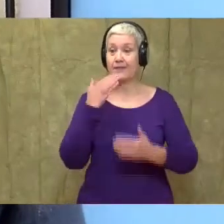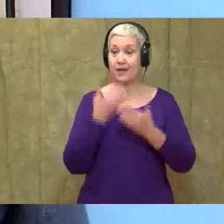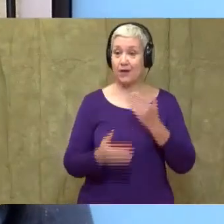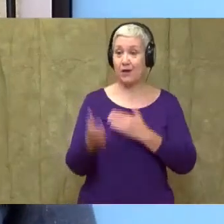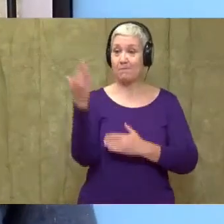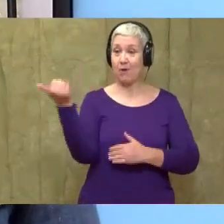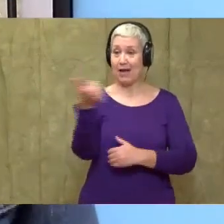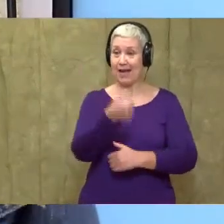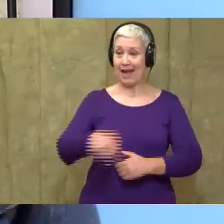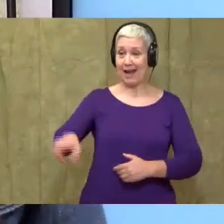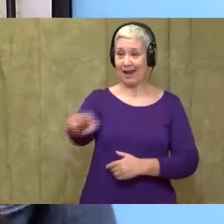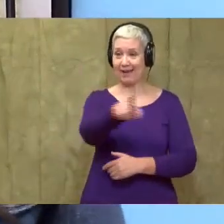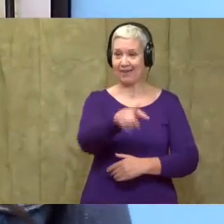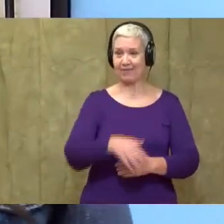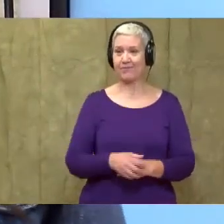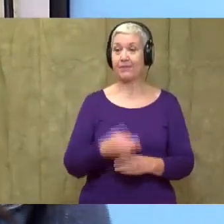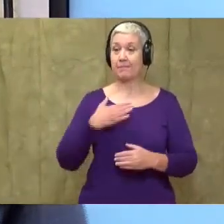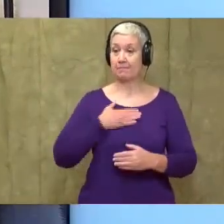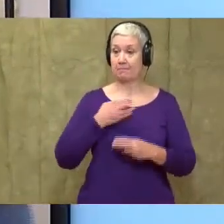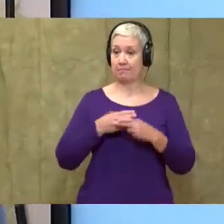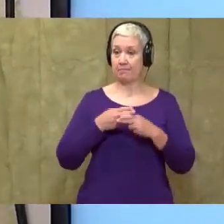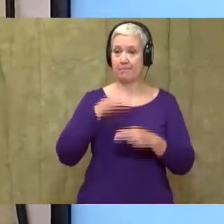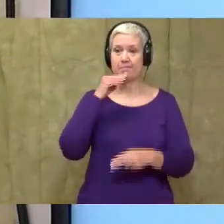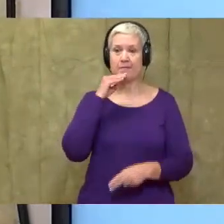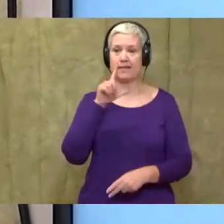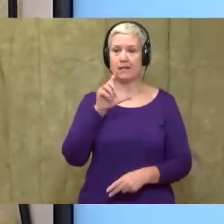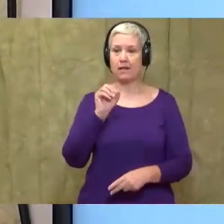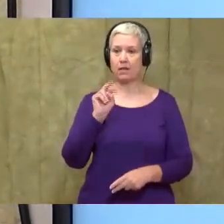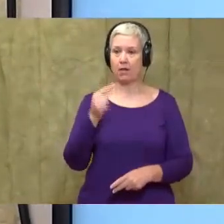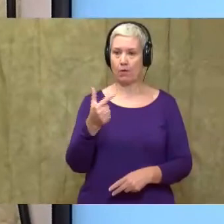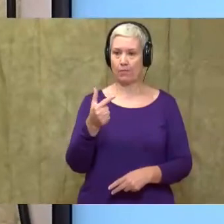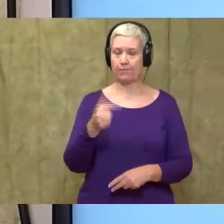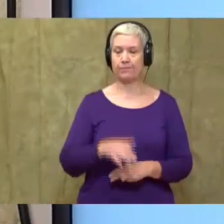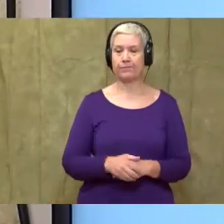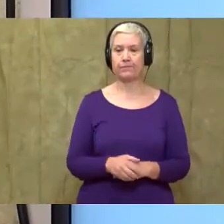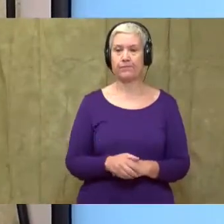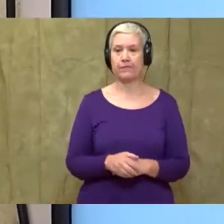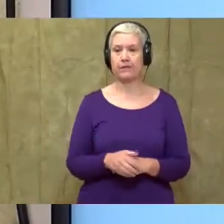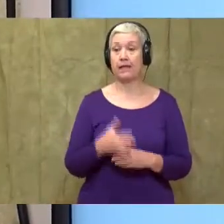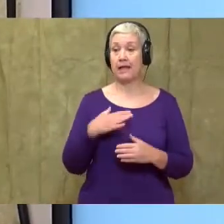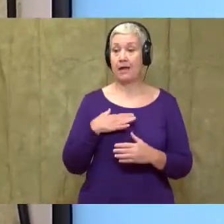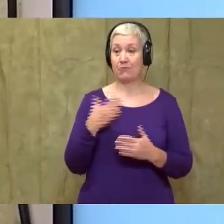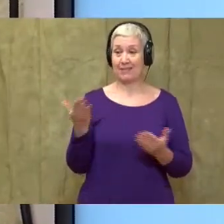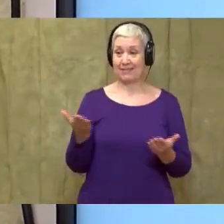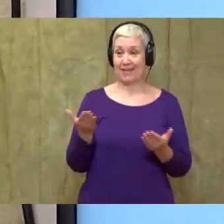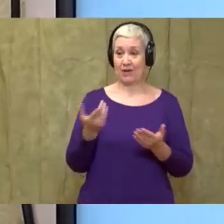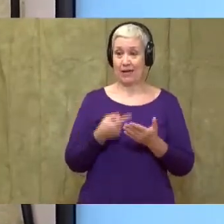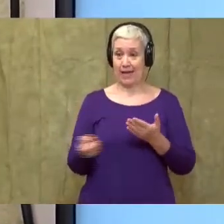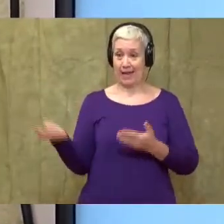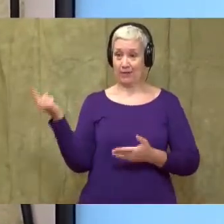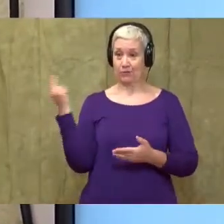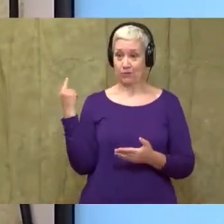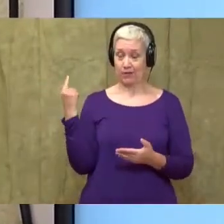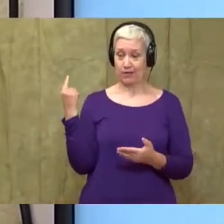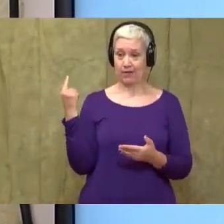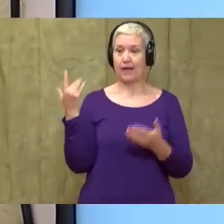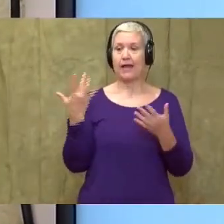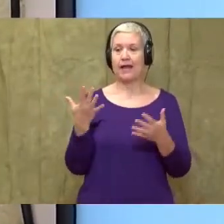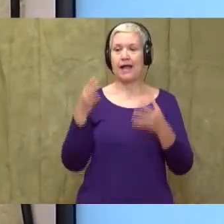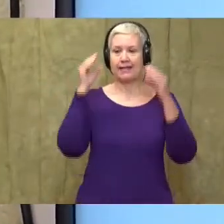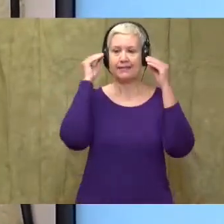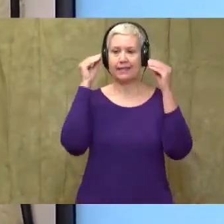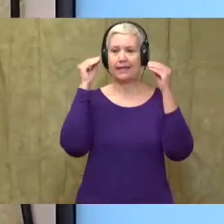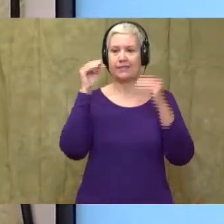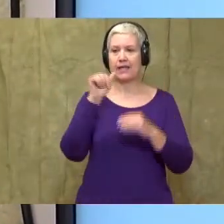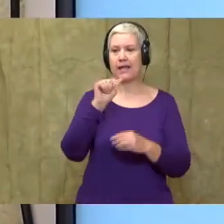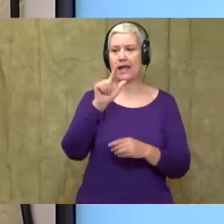Good morning, everyone. I am Miss Long, and last week I was with you, and I'm a 9th and 10th grade teacher at Alma Bryant High